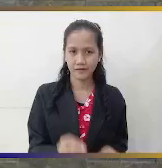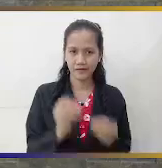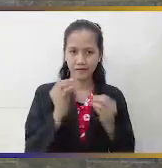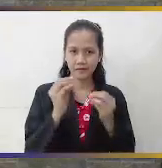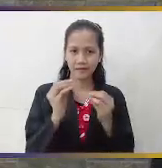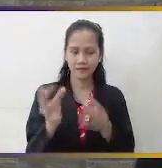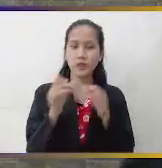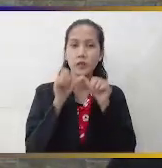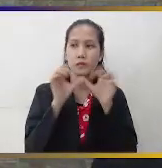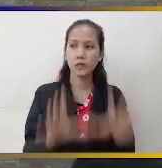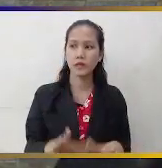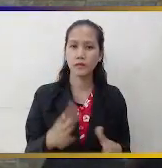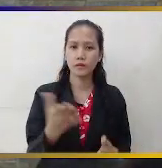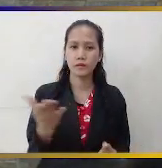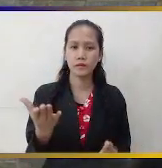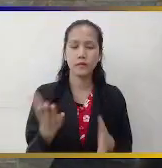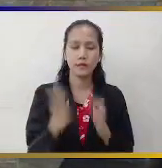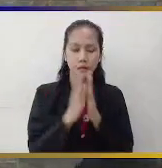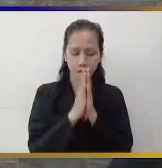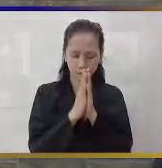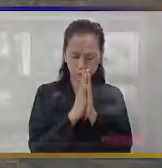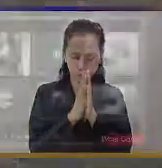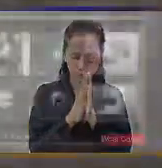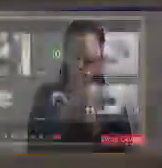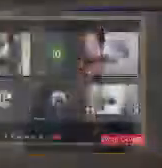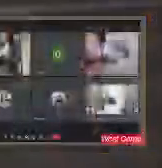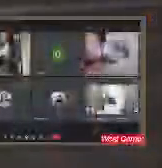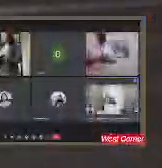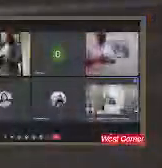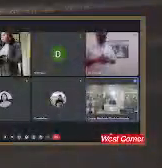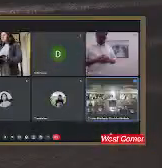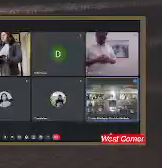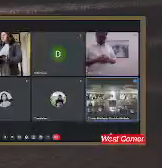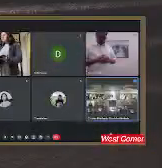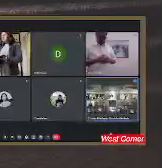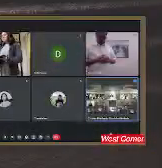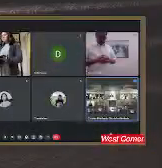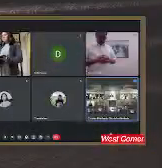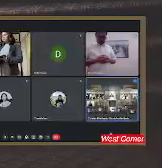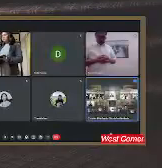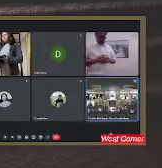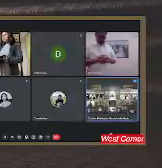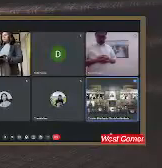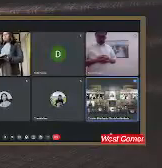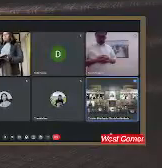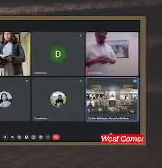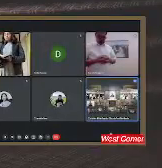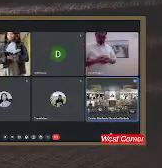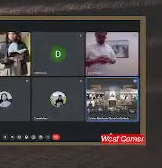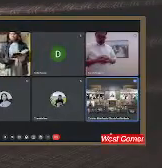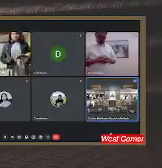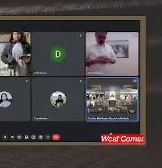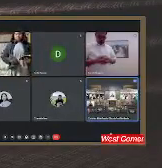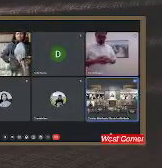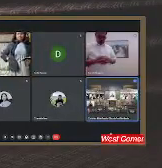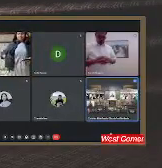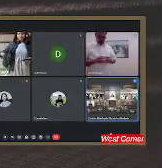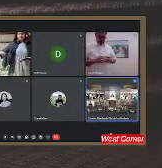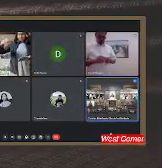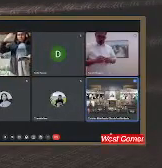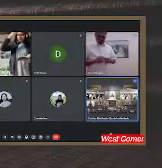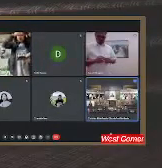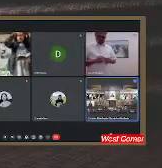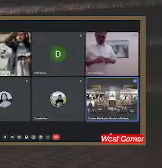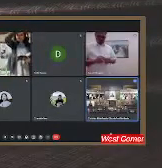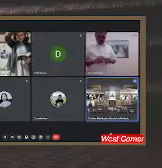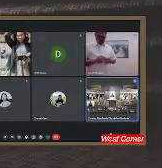Father, we just ask you to bless this verse tonight. Sweet Holy Spirit, we pray that you'll come in fullness in a great, mighty way.